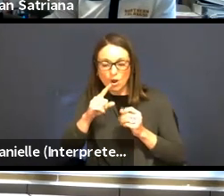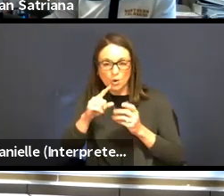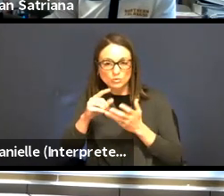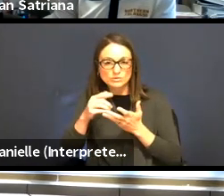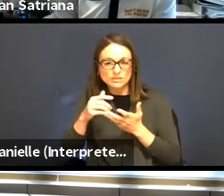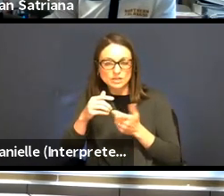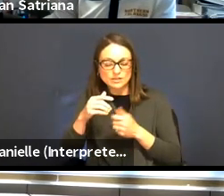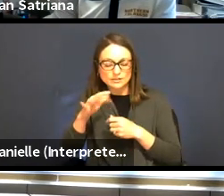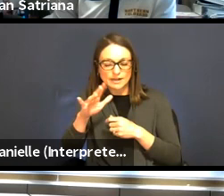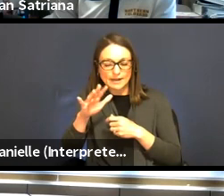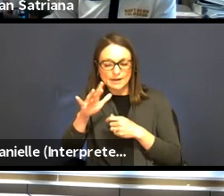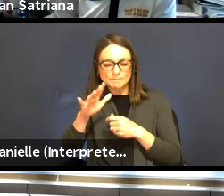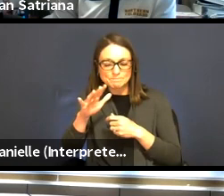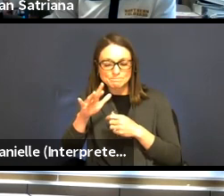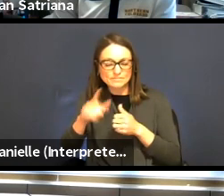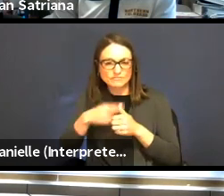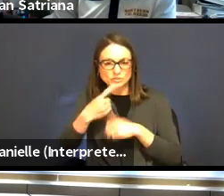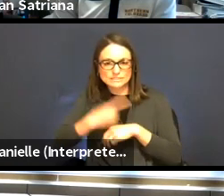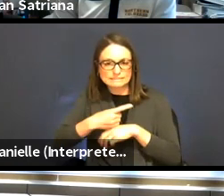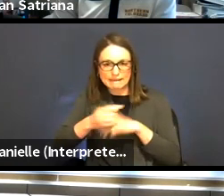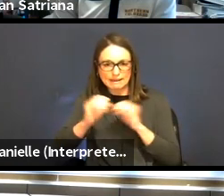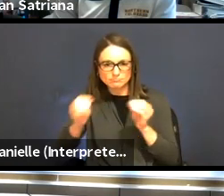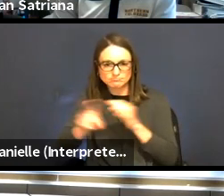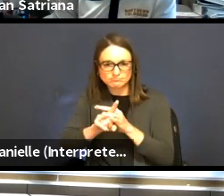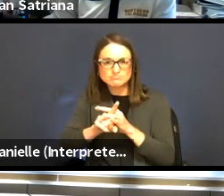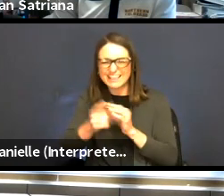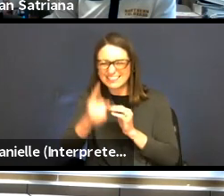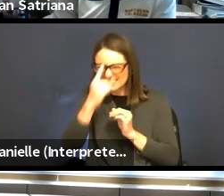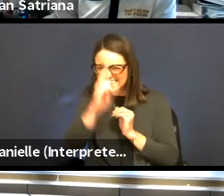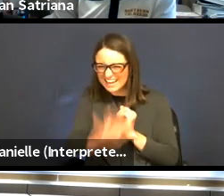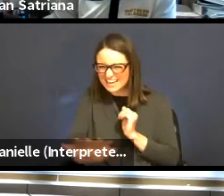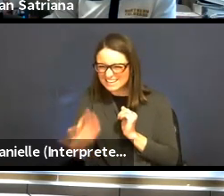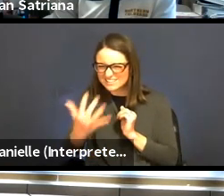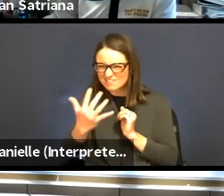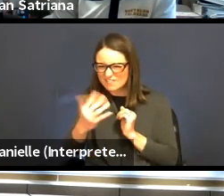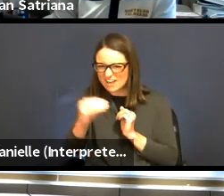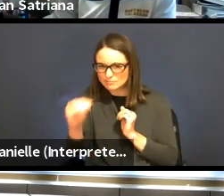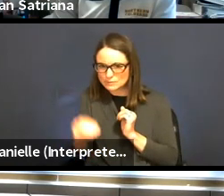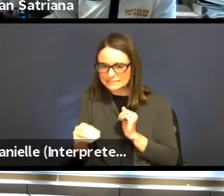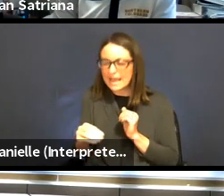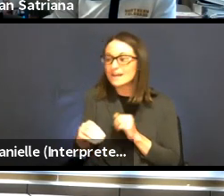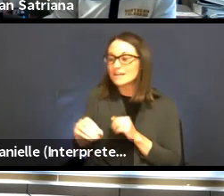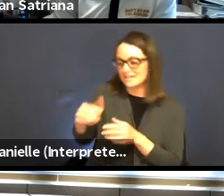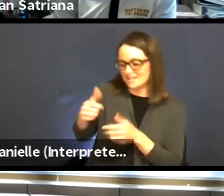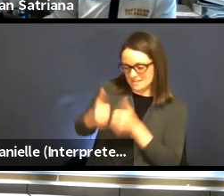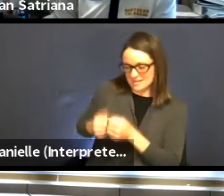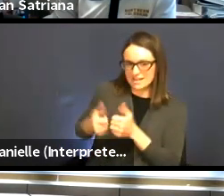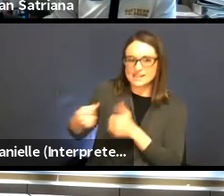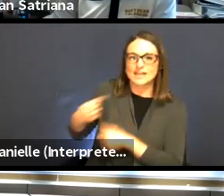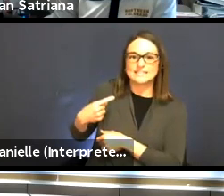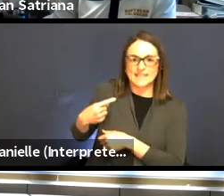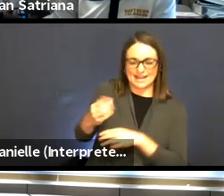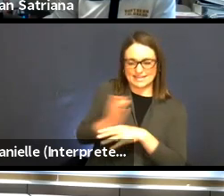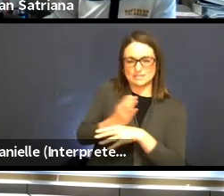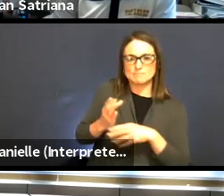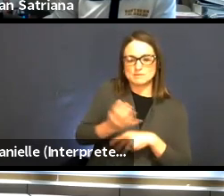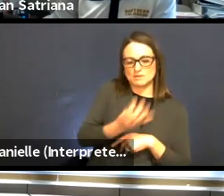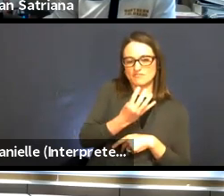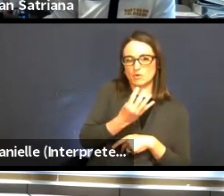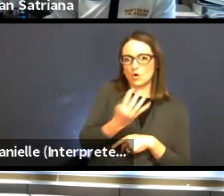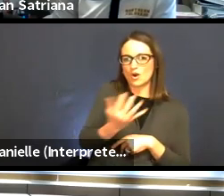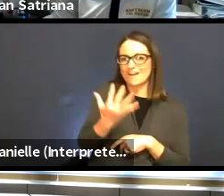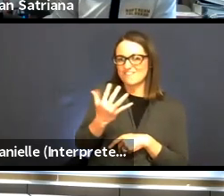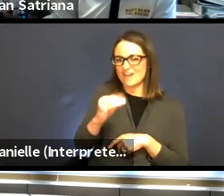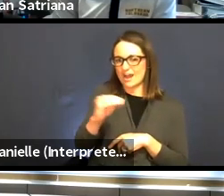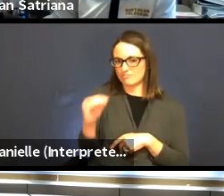5%. Yeah, so Matt just texted that it is about between 4 and 5%.